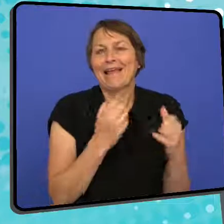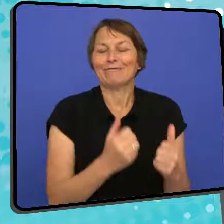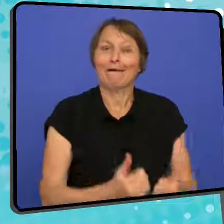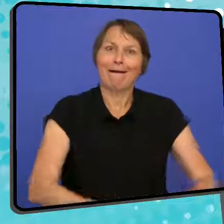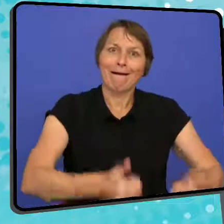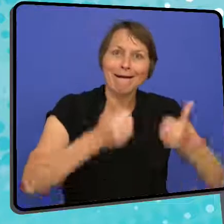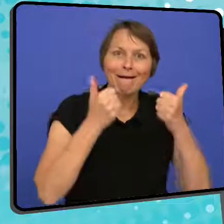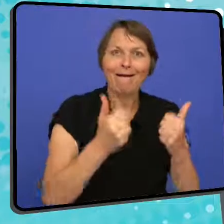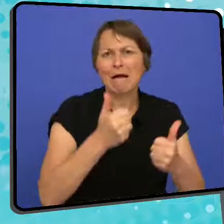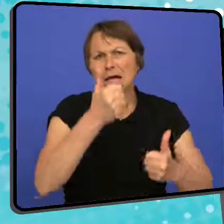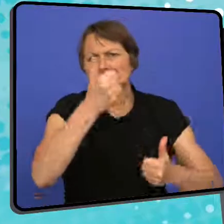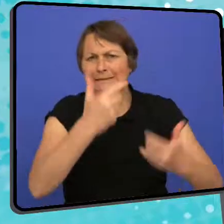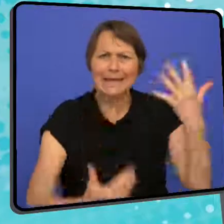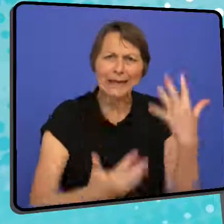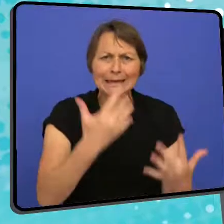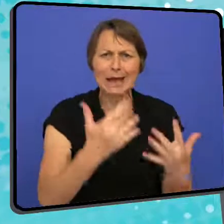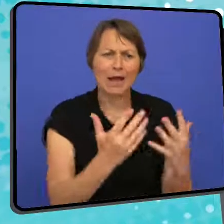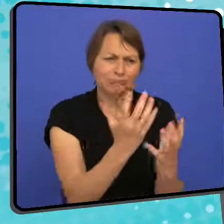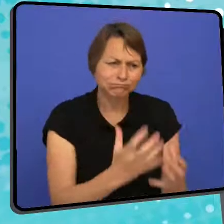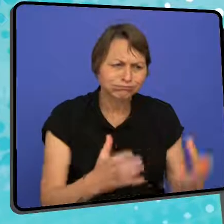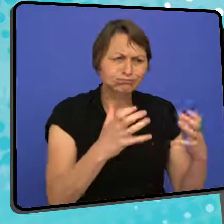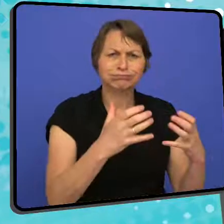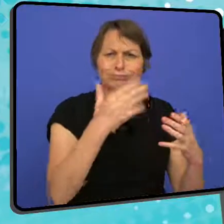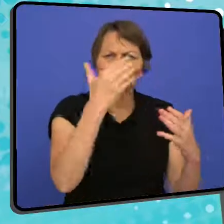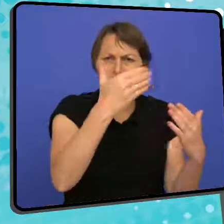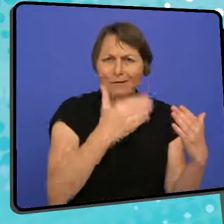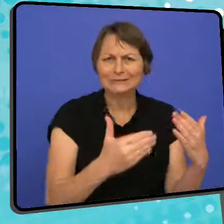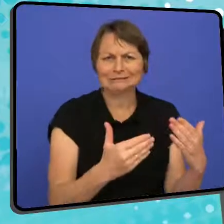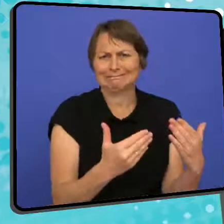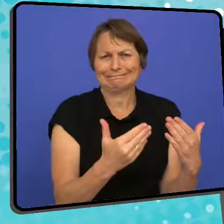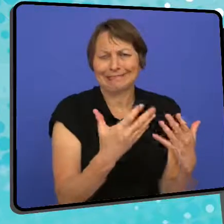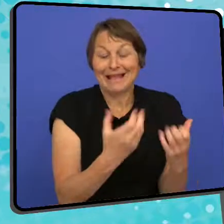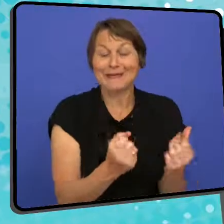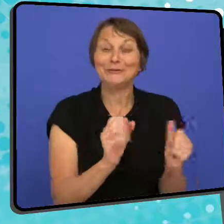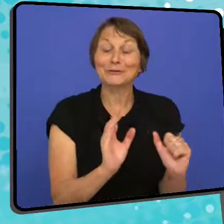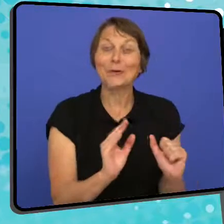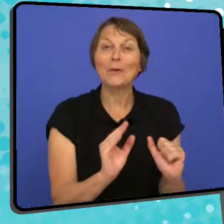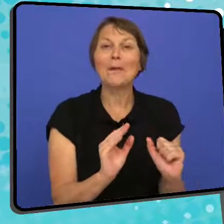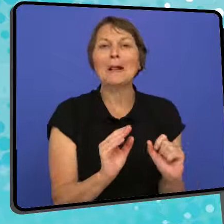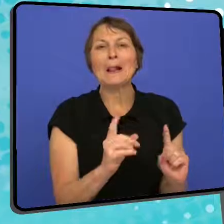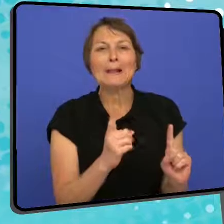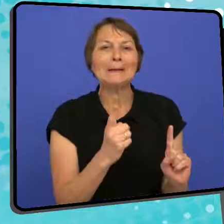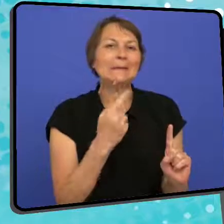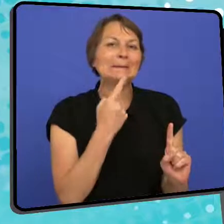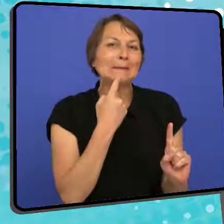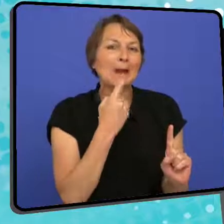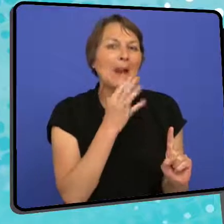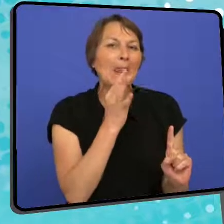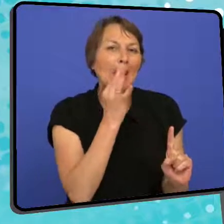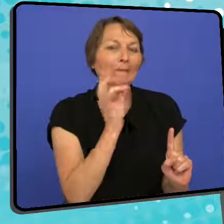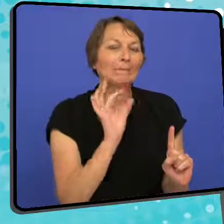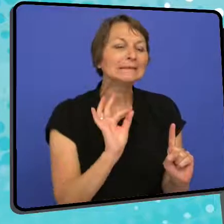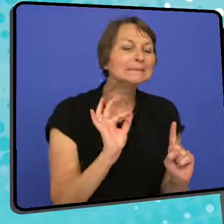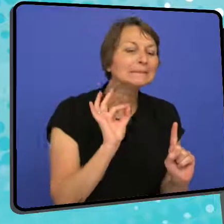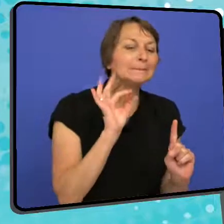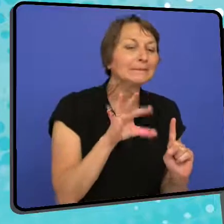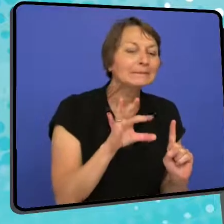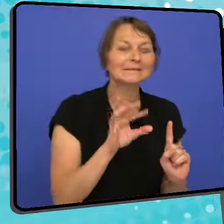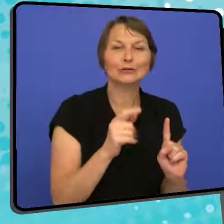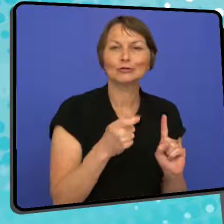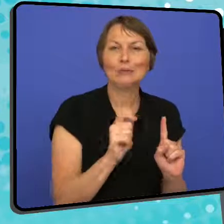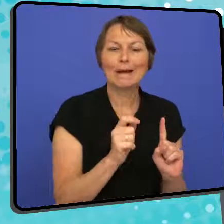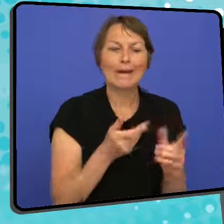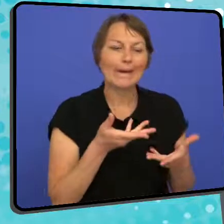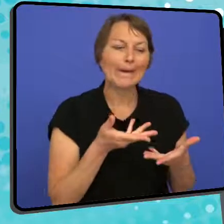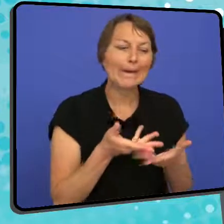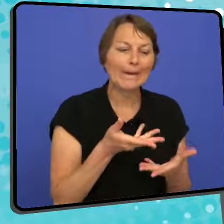engineering processes. So we did a lot of proof of concepts basically for as a consultant there